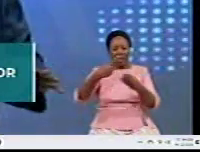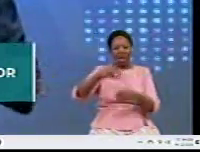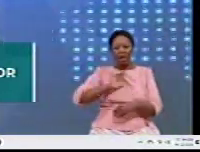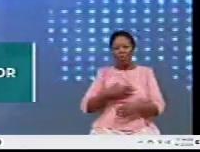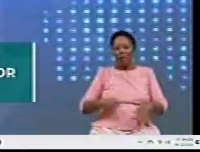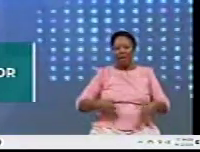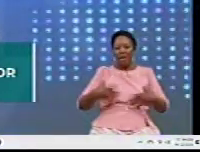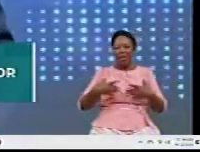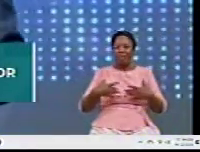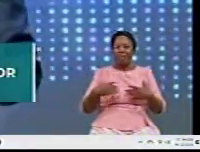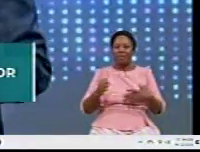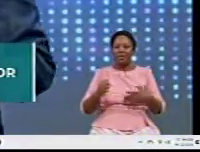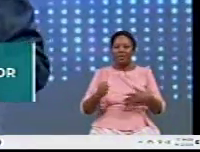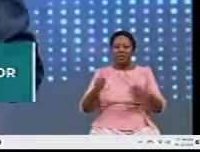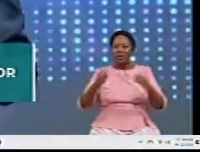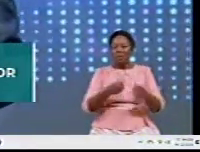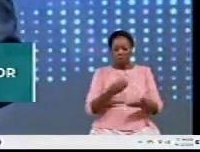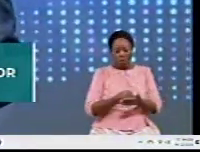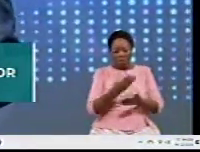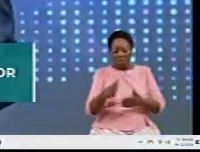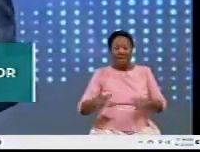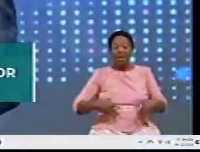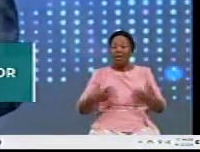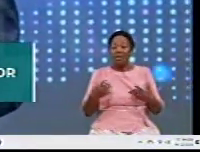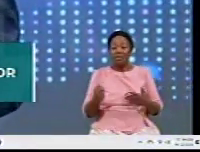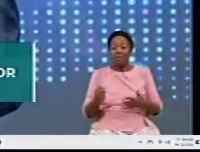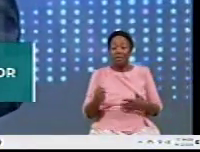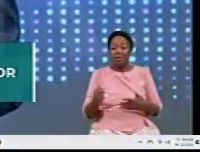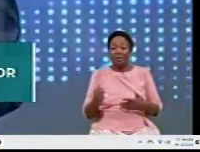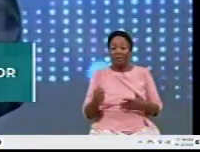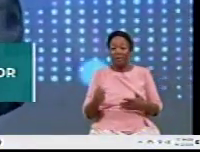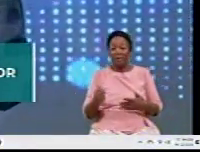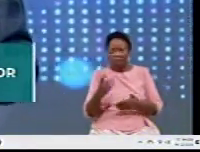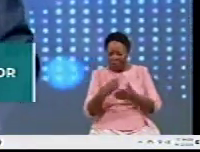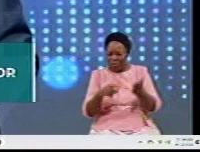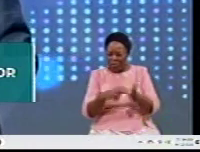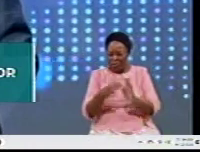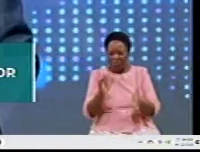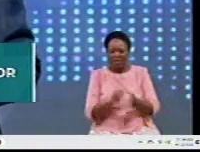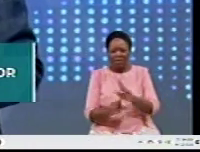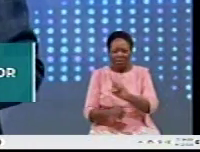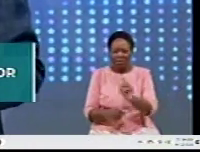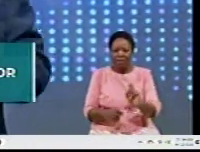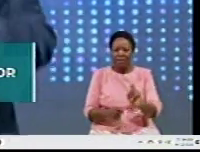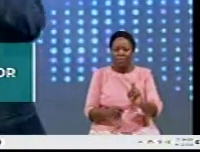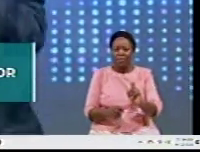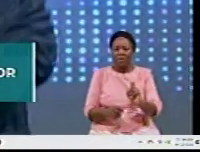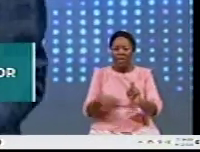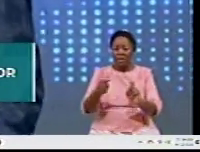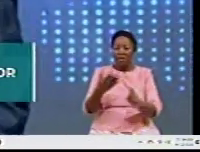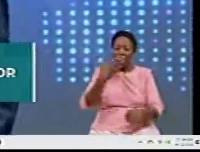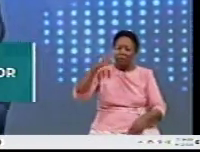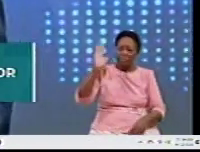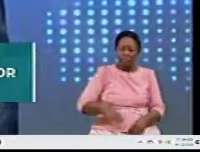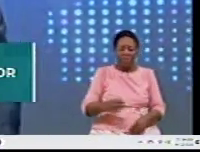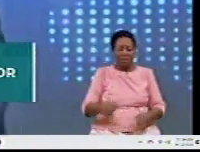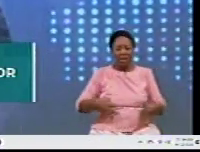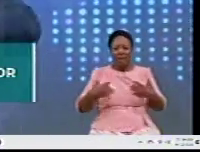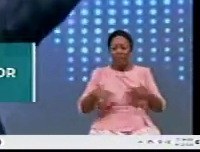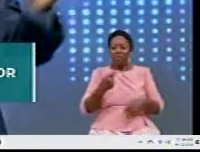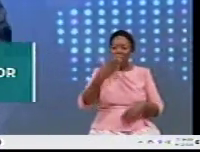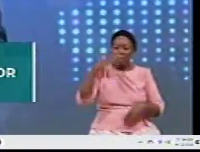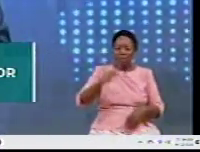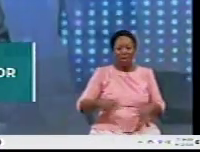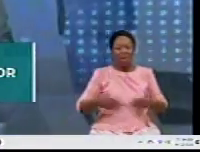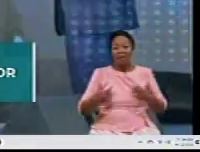lives, wasted lives. What do I mean by that? The wicked life. The wicked life